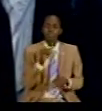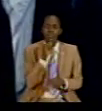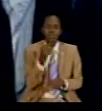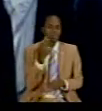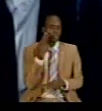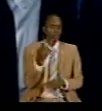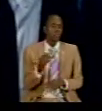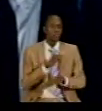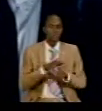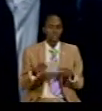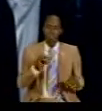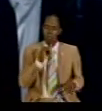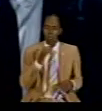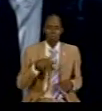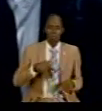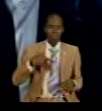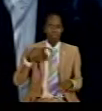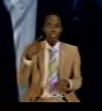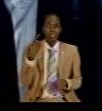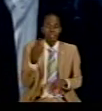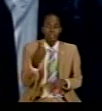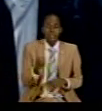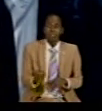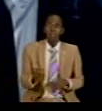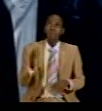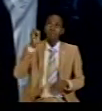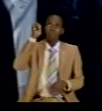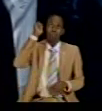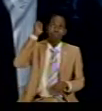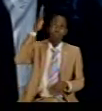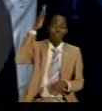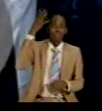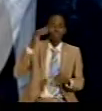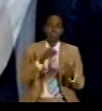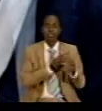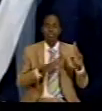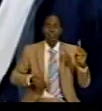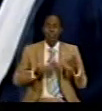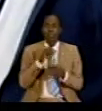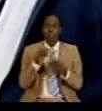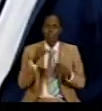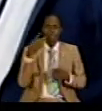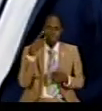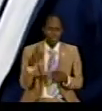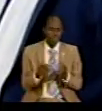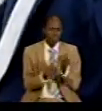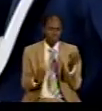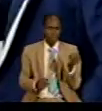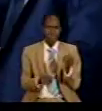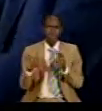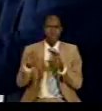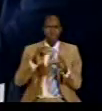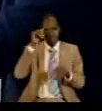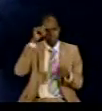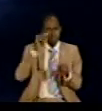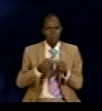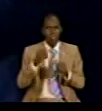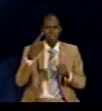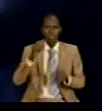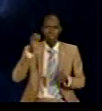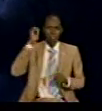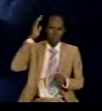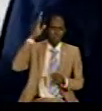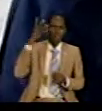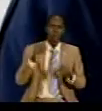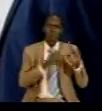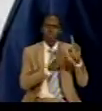do not feel the terror of the Lord. When you see a backslider, do you remember the terror of the Lord? When you see a